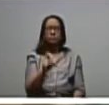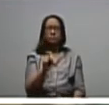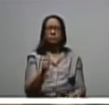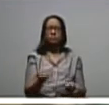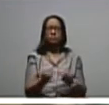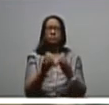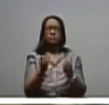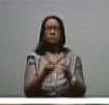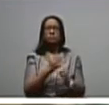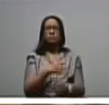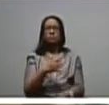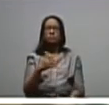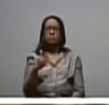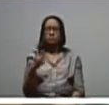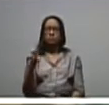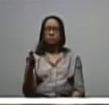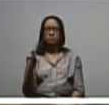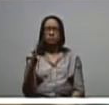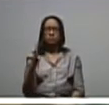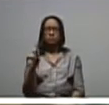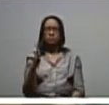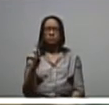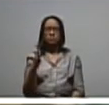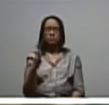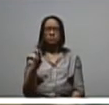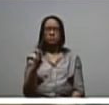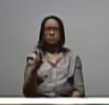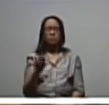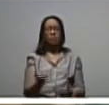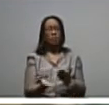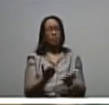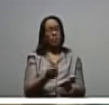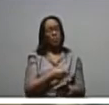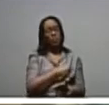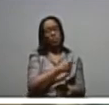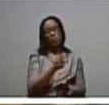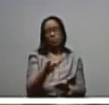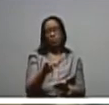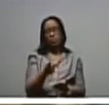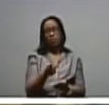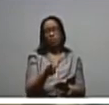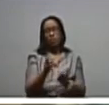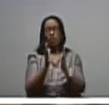things. So you can pat yourselves on the back for that.